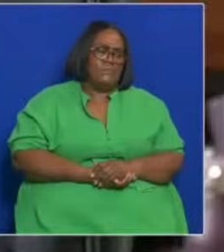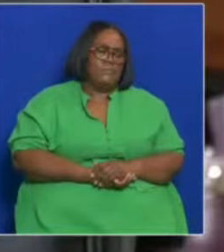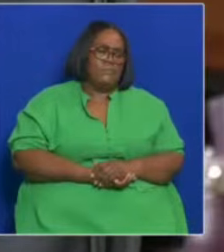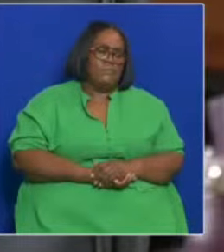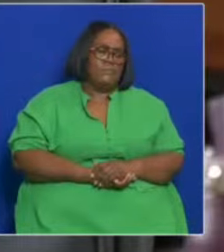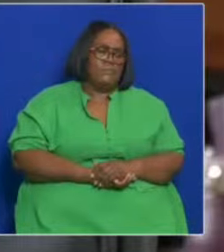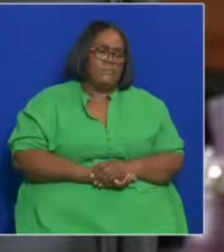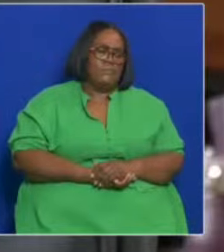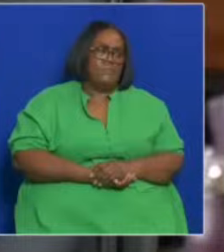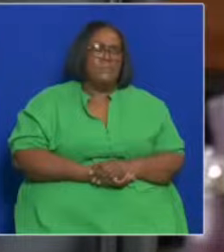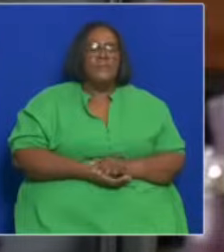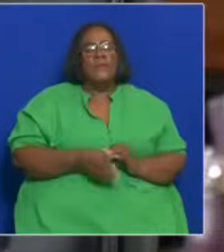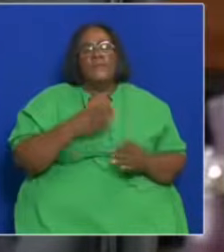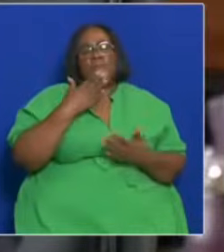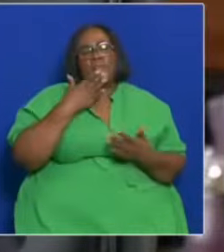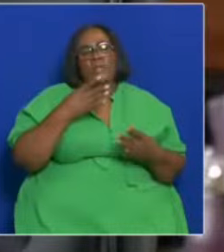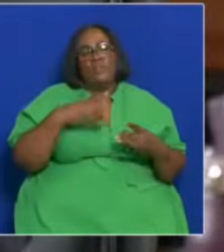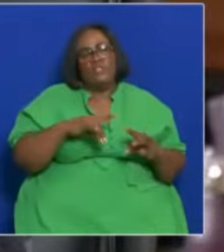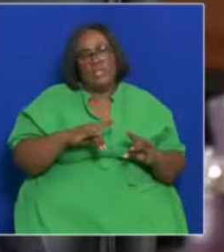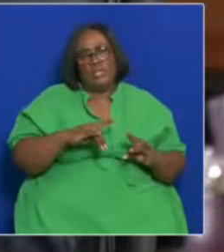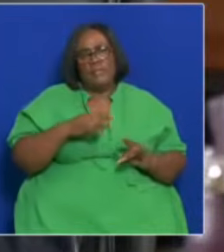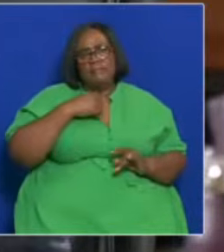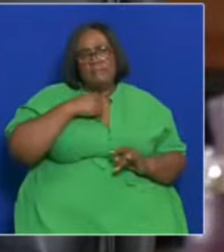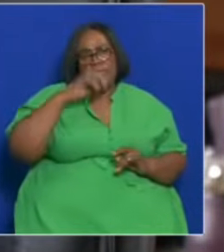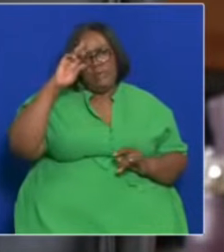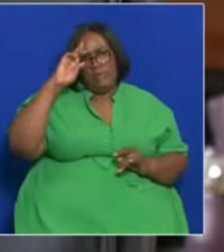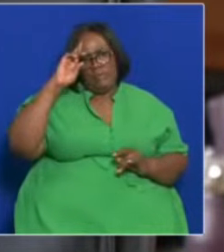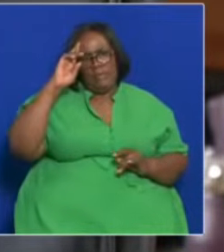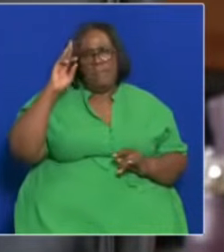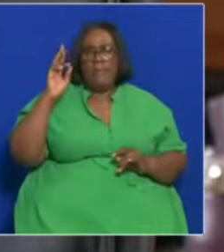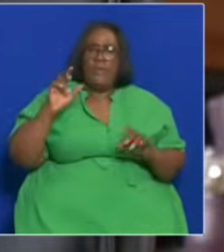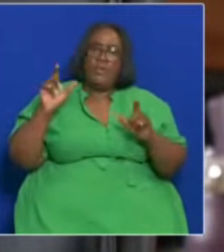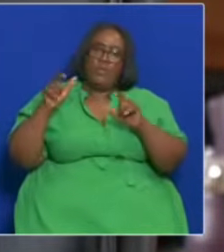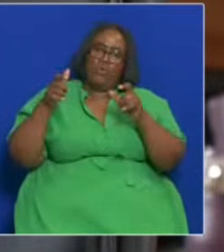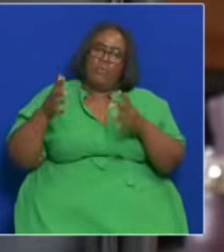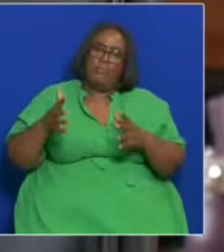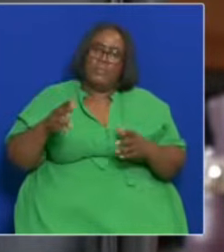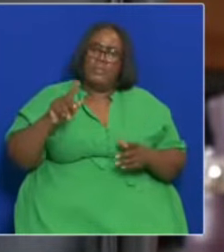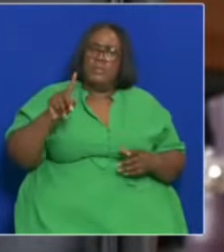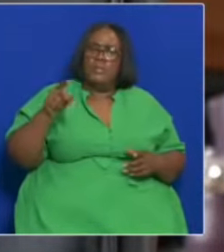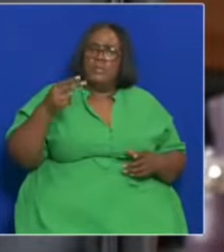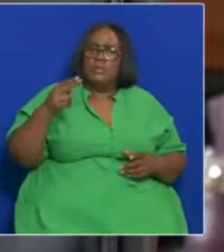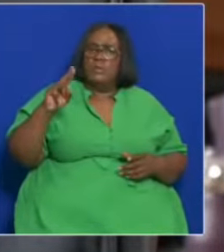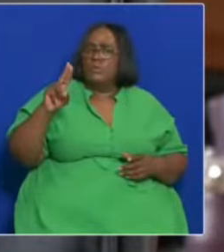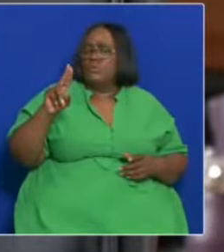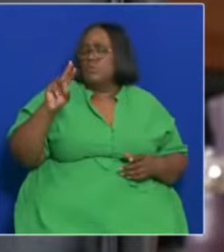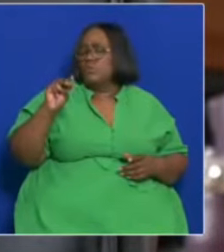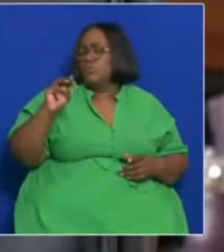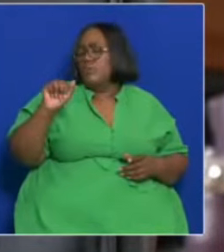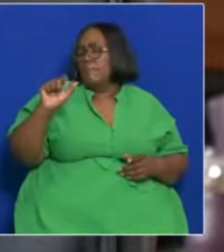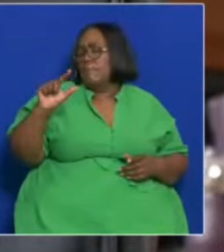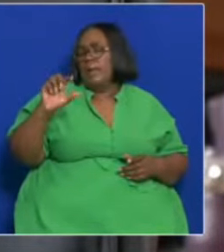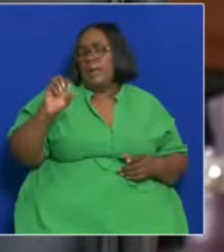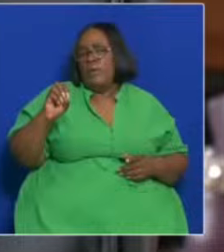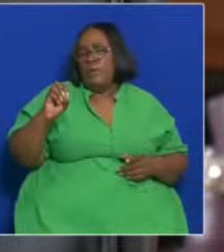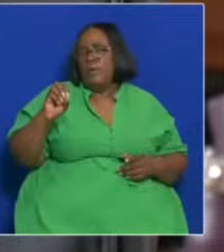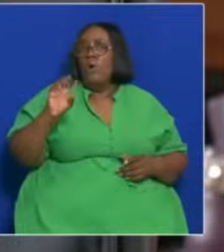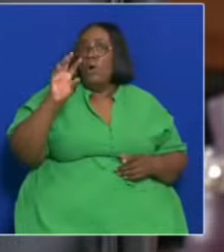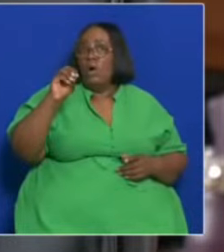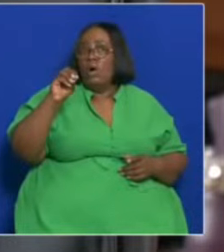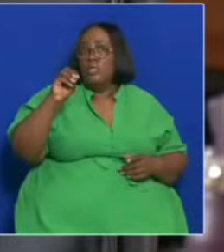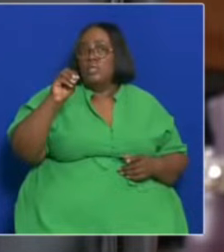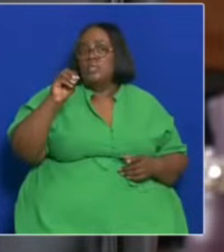recall that when Commissioner Kumalo asked the Advocate Johnson, what does